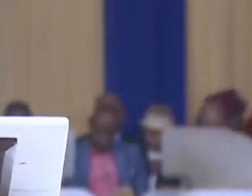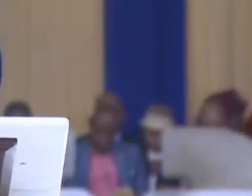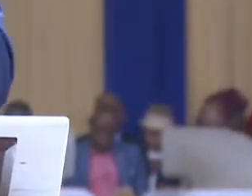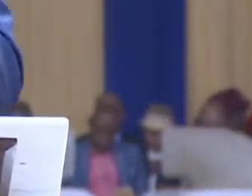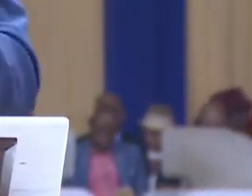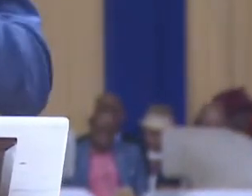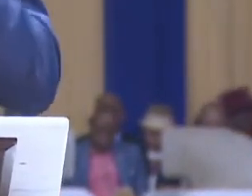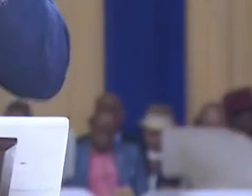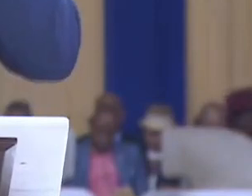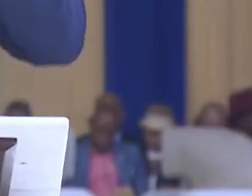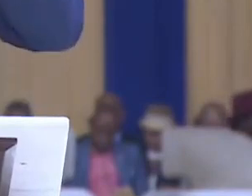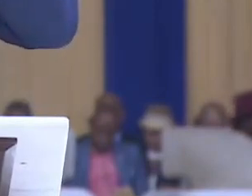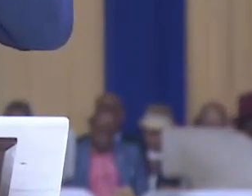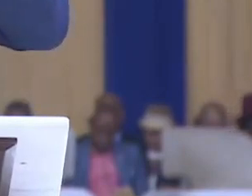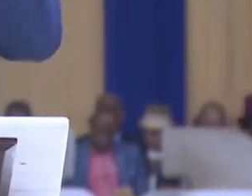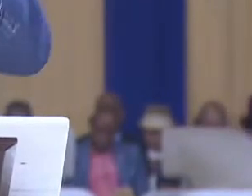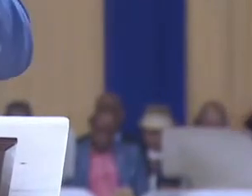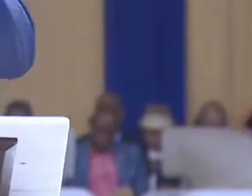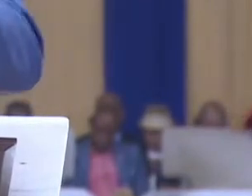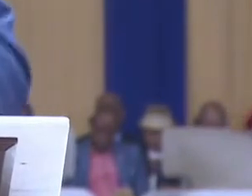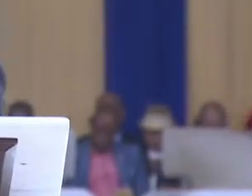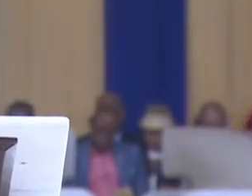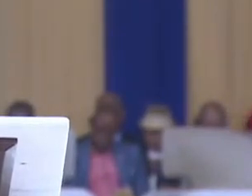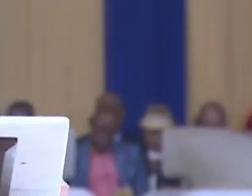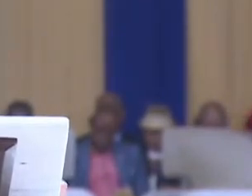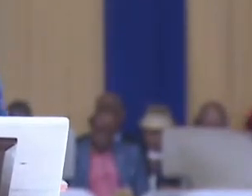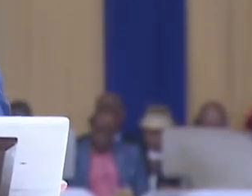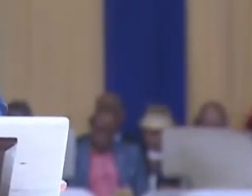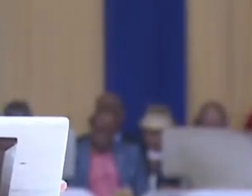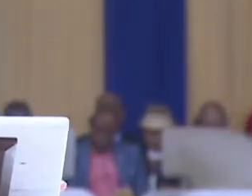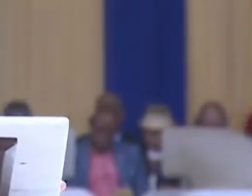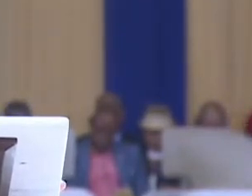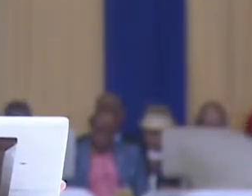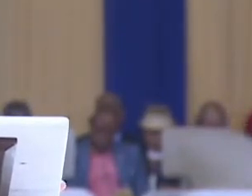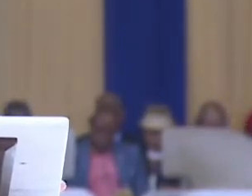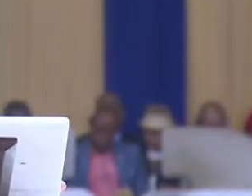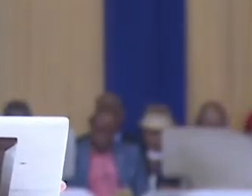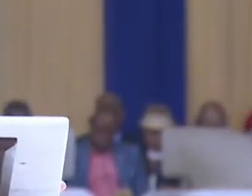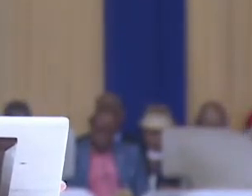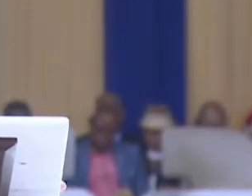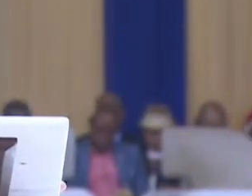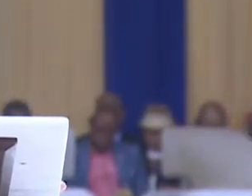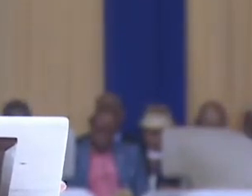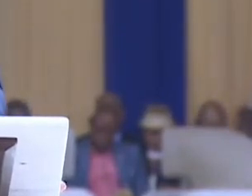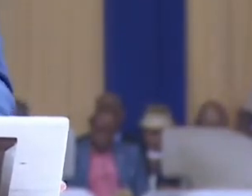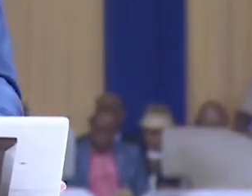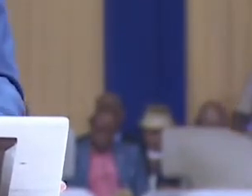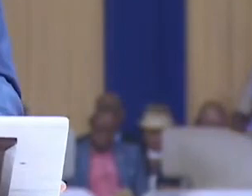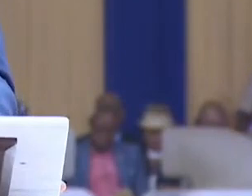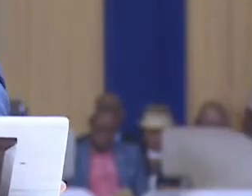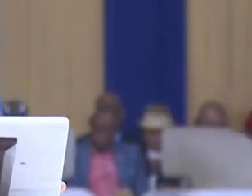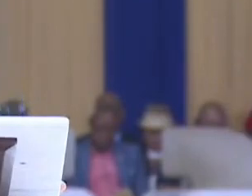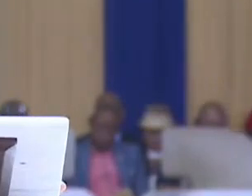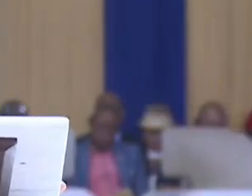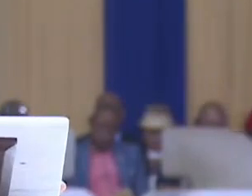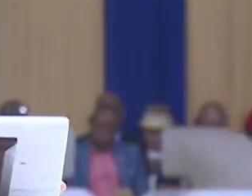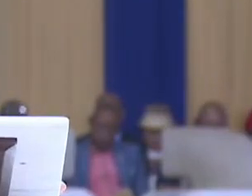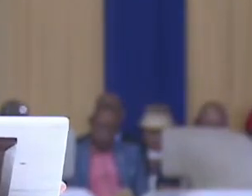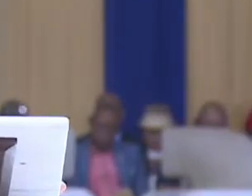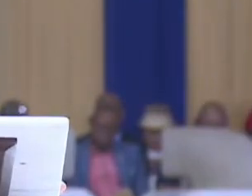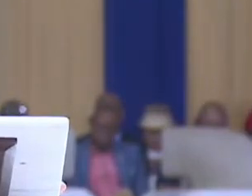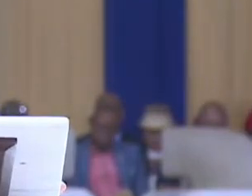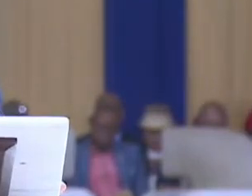The day finally came, as we read in our text in Genesis chapter 50, 18 to 20. Genesis 50, 18 to